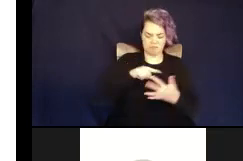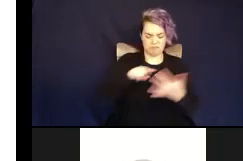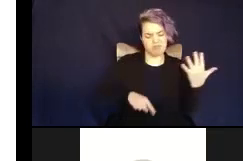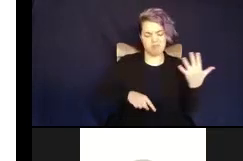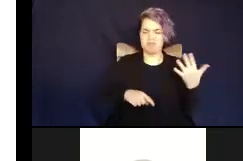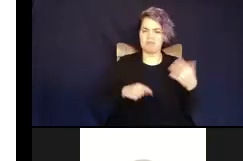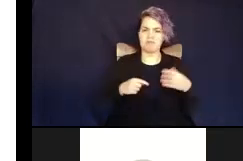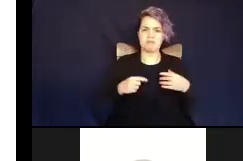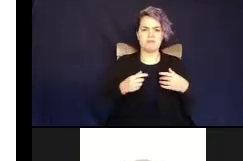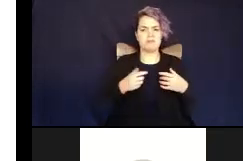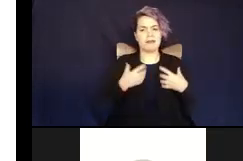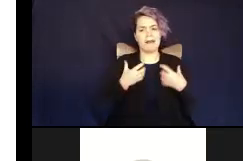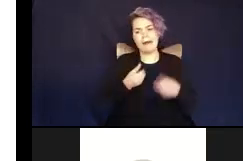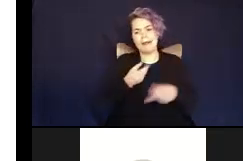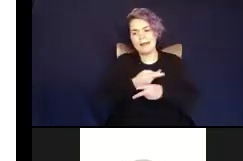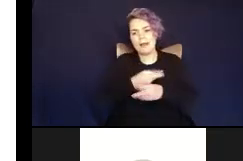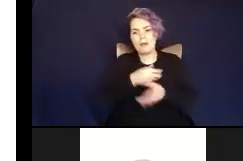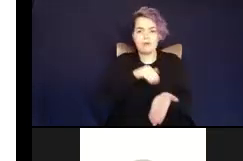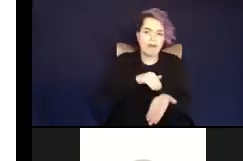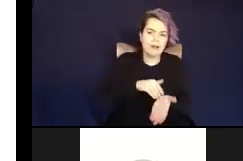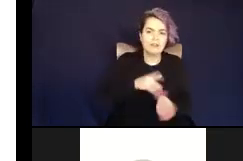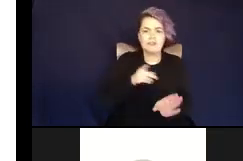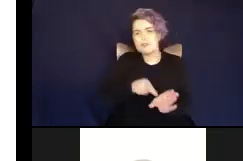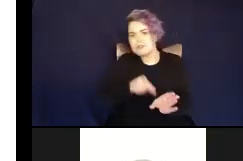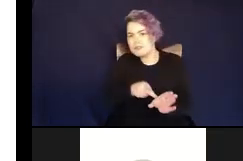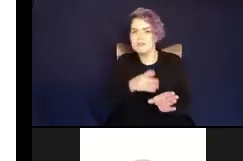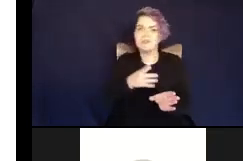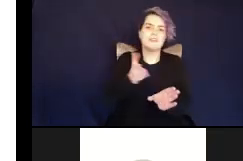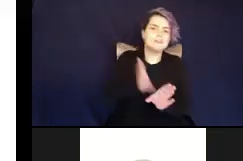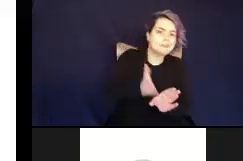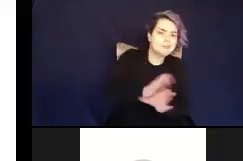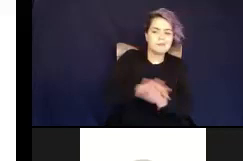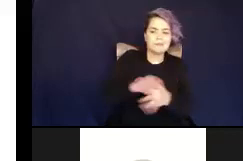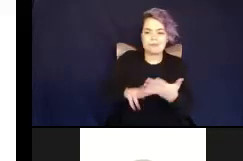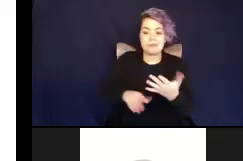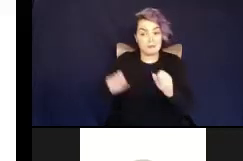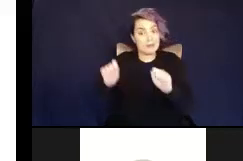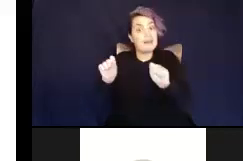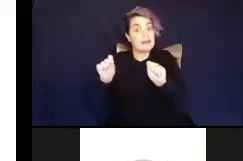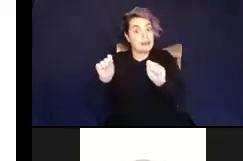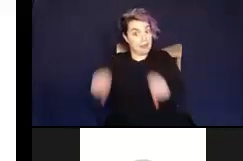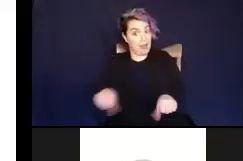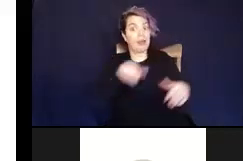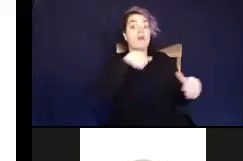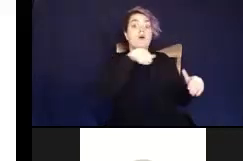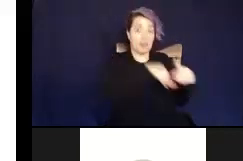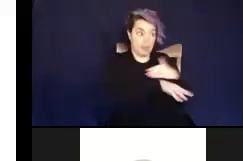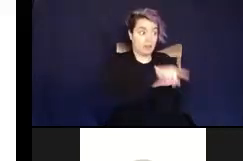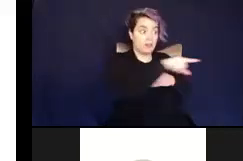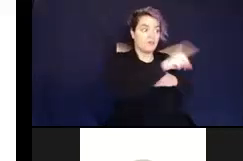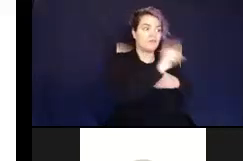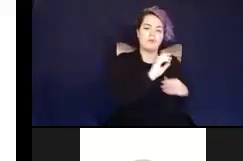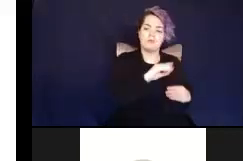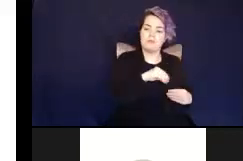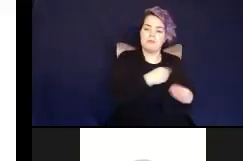providers can come in as long as they're serving, folks in the facilities, and that